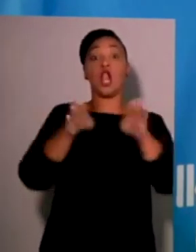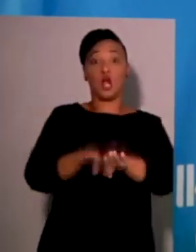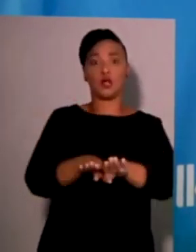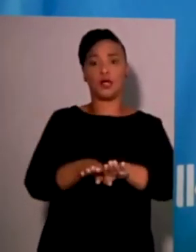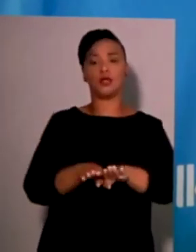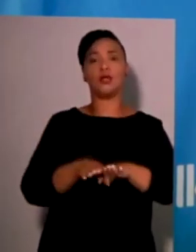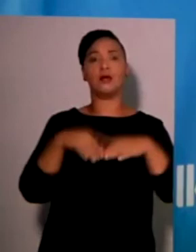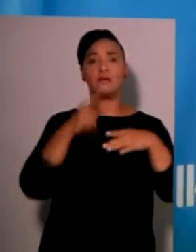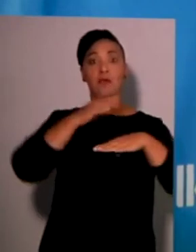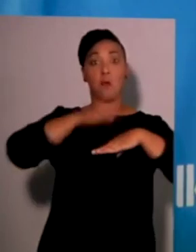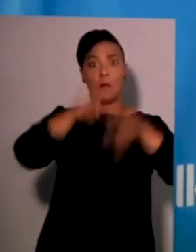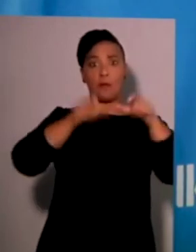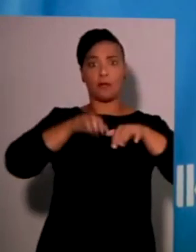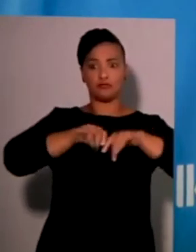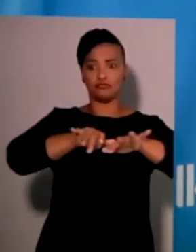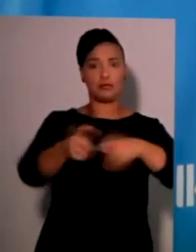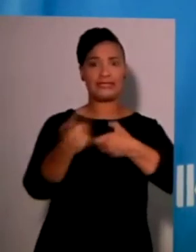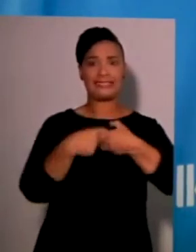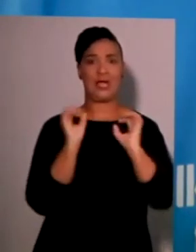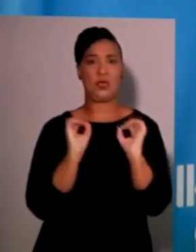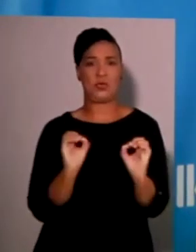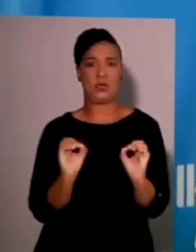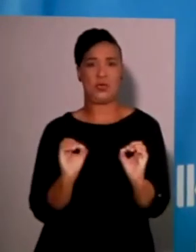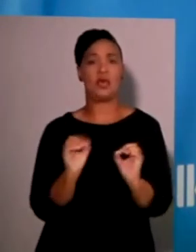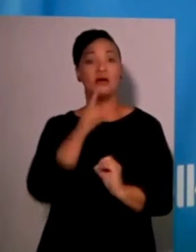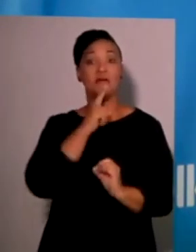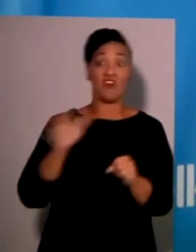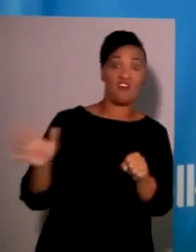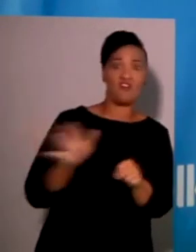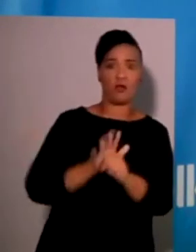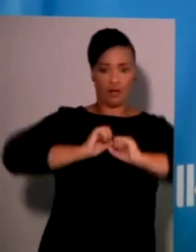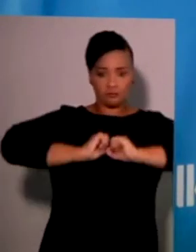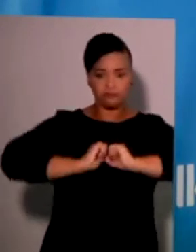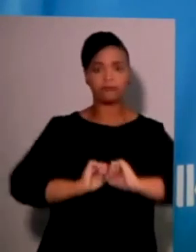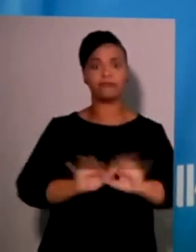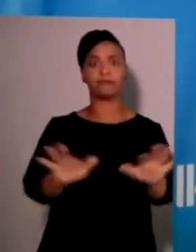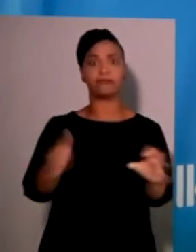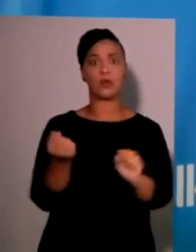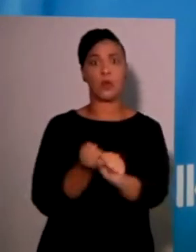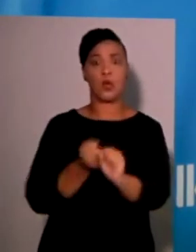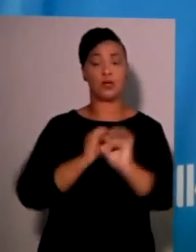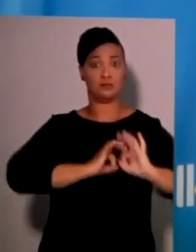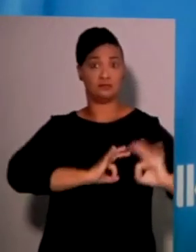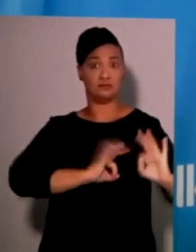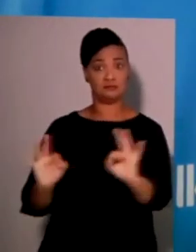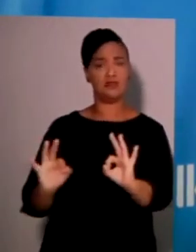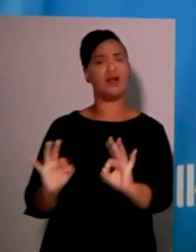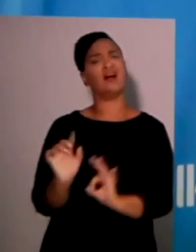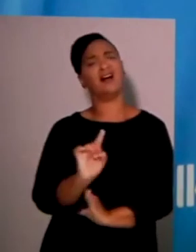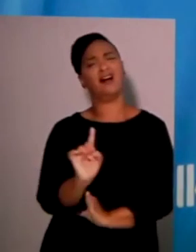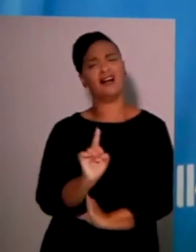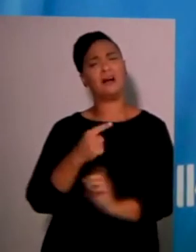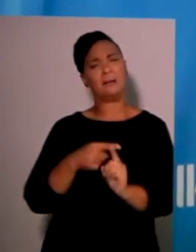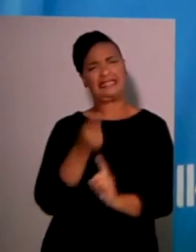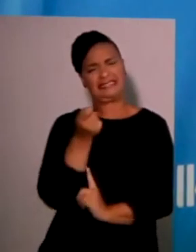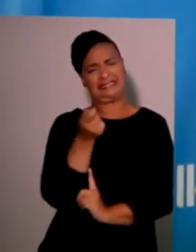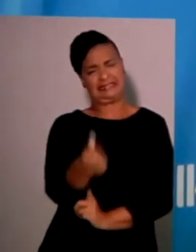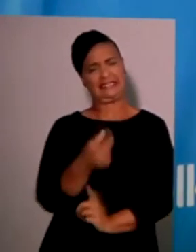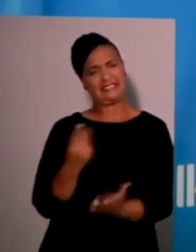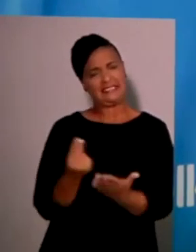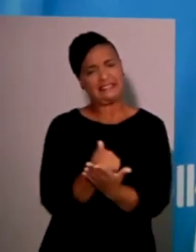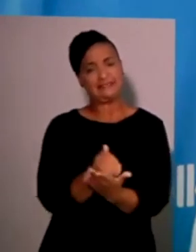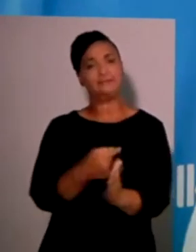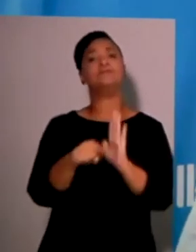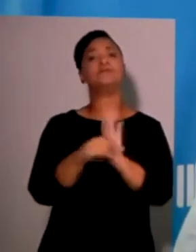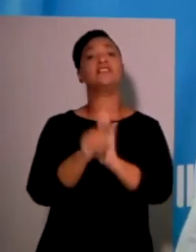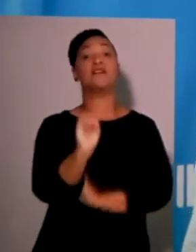was a bit slow. It was not easy to get our entire supply chain to work in the way that we would have wanted it to work. And also